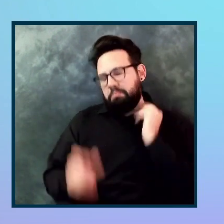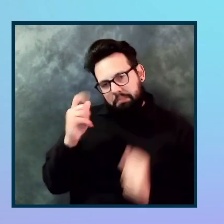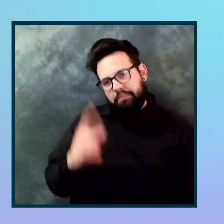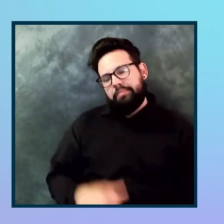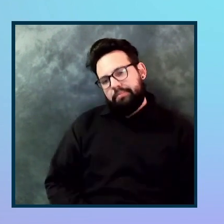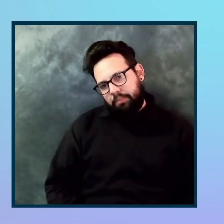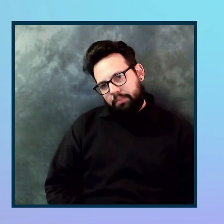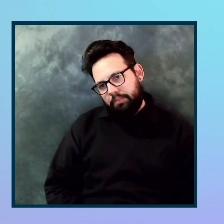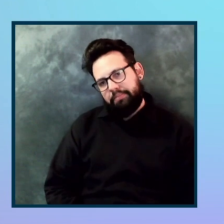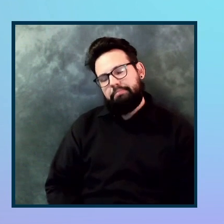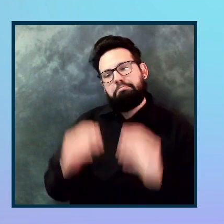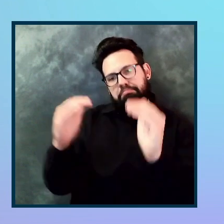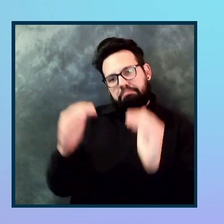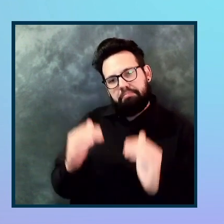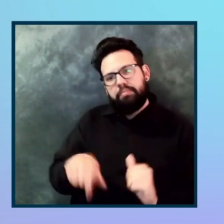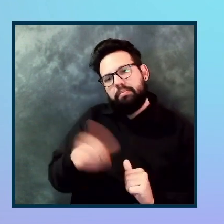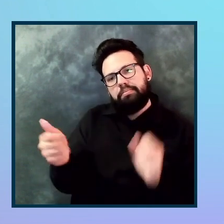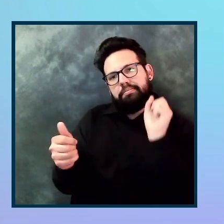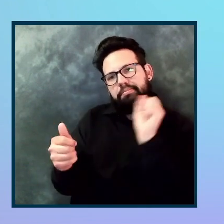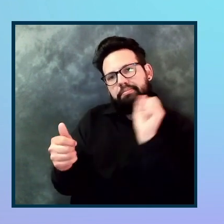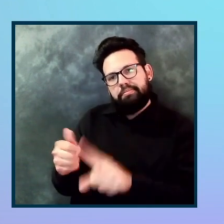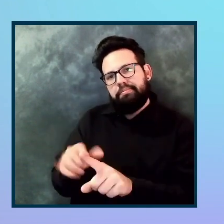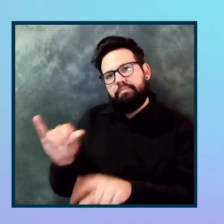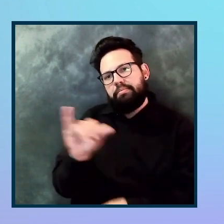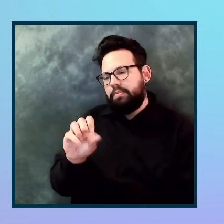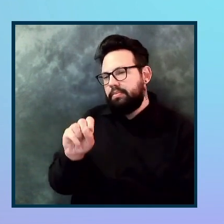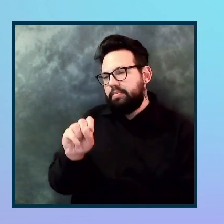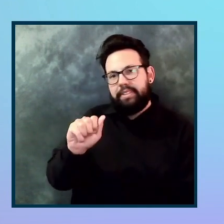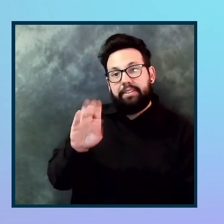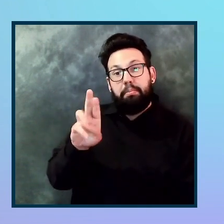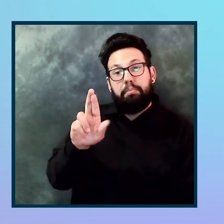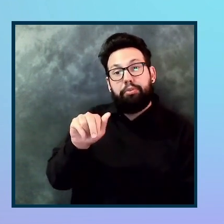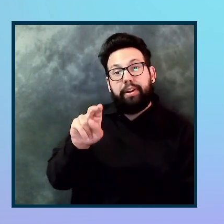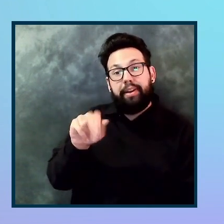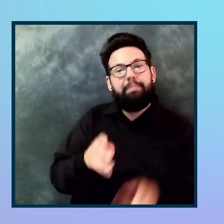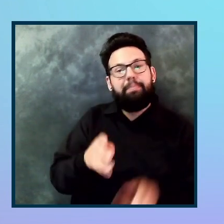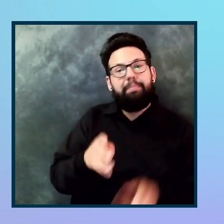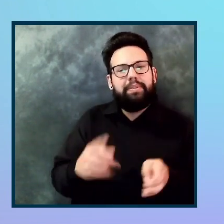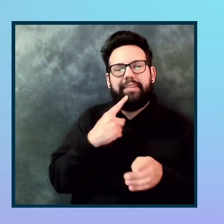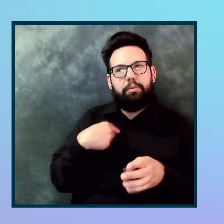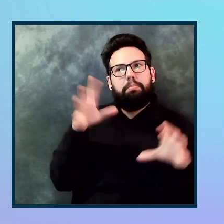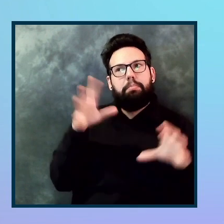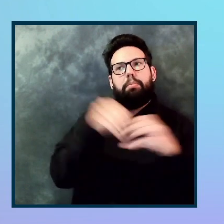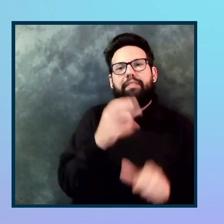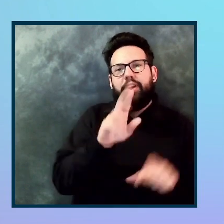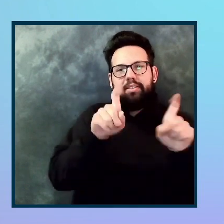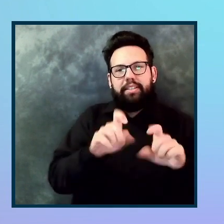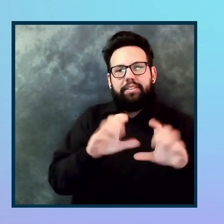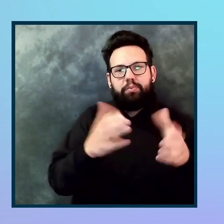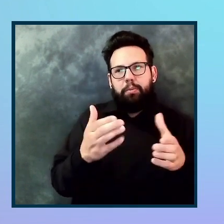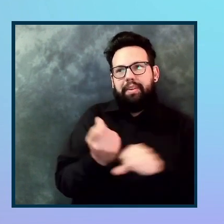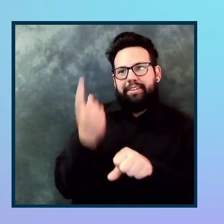So another question here is, Sabrina says, I was part of a VR test group last year. It was not